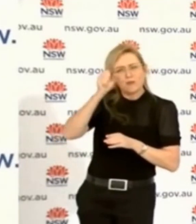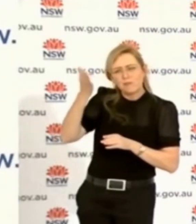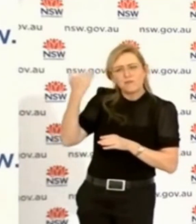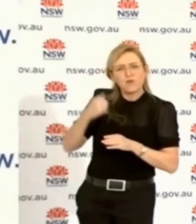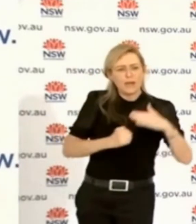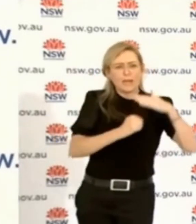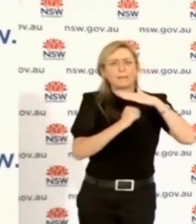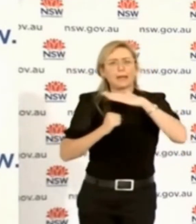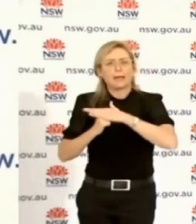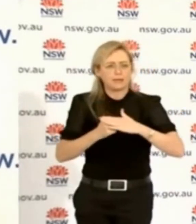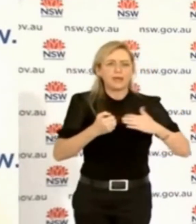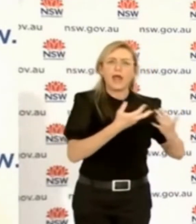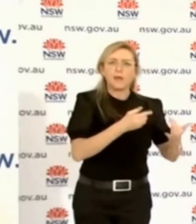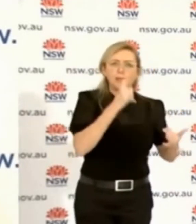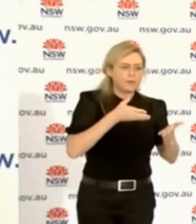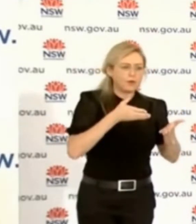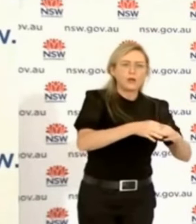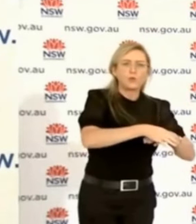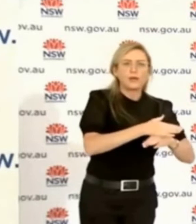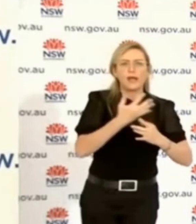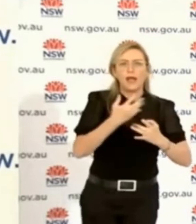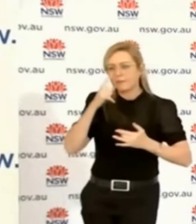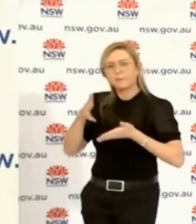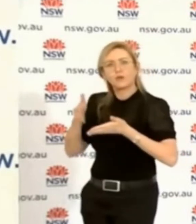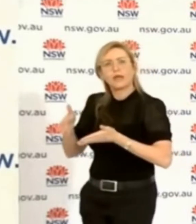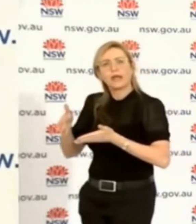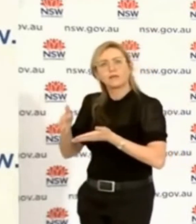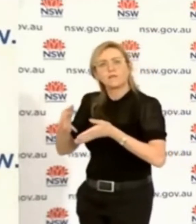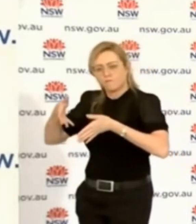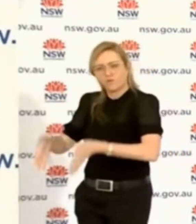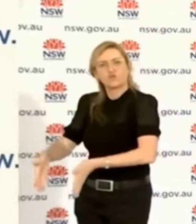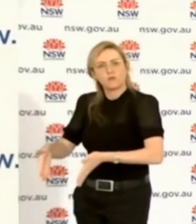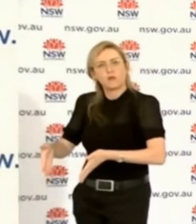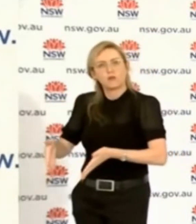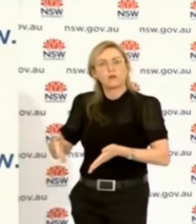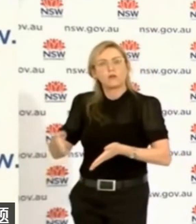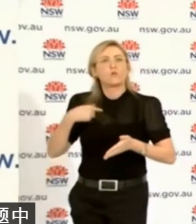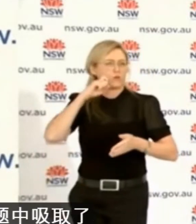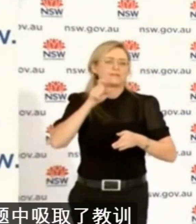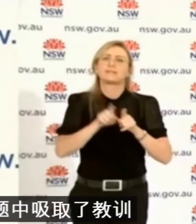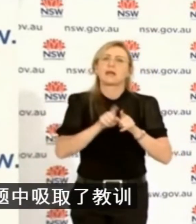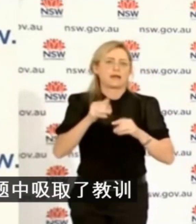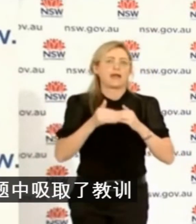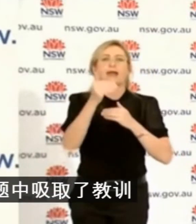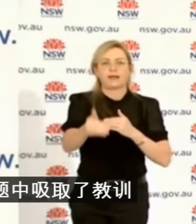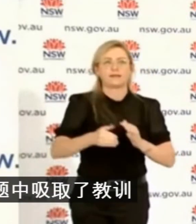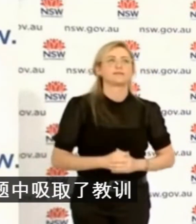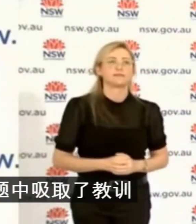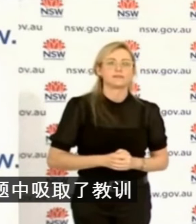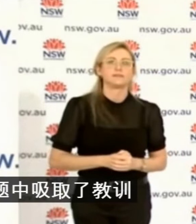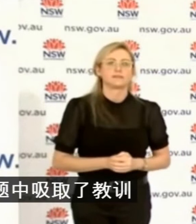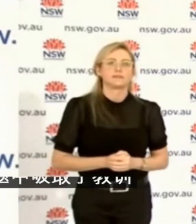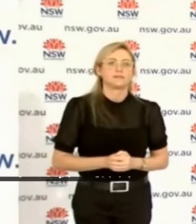that roadmap, in my view, it's more consistent than we were last year, and I think we've learned from some of the issues last year,